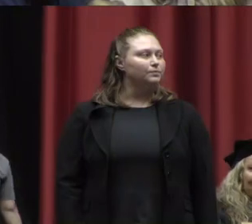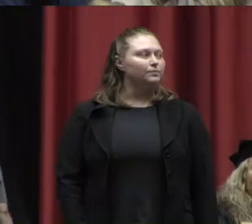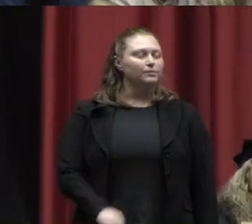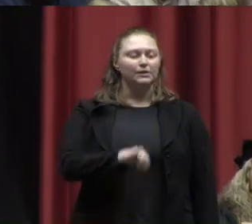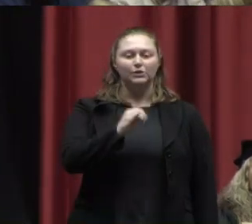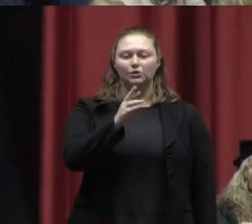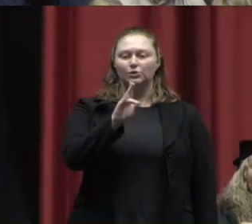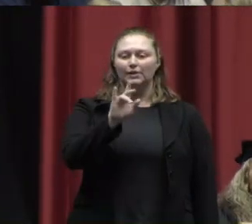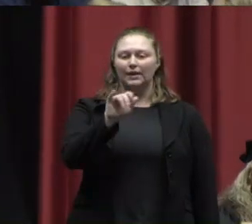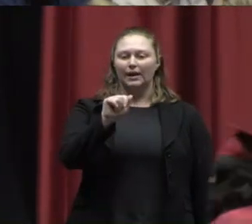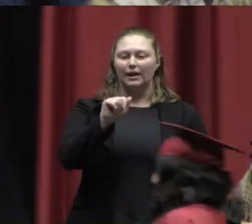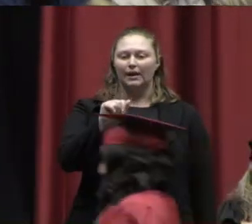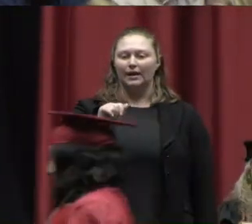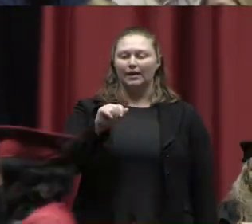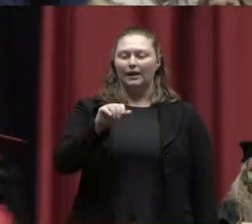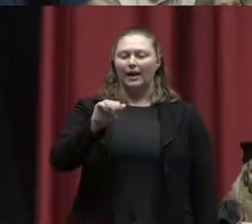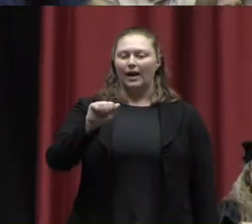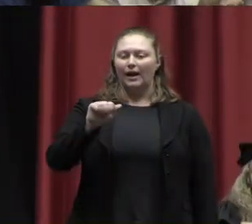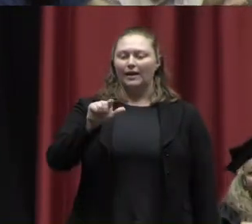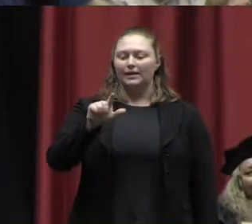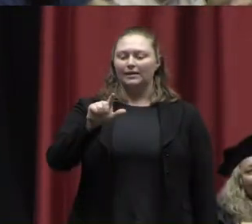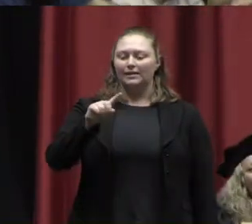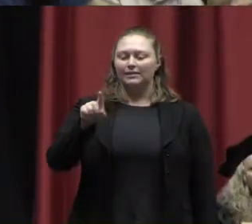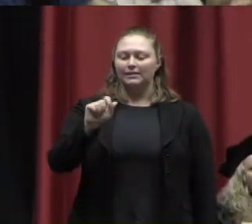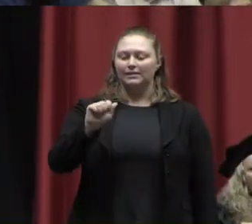Julia Quezada.